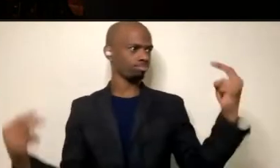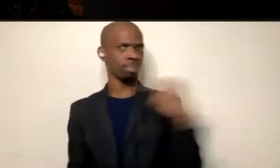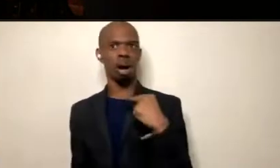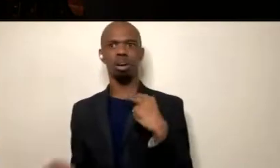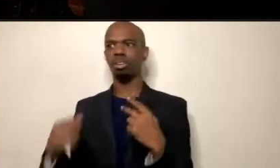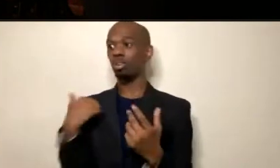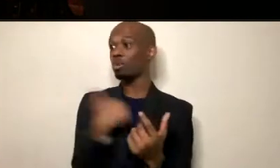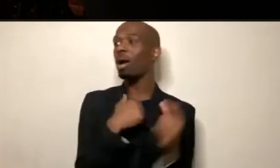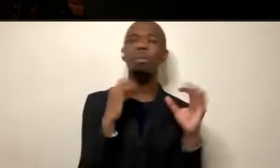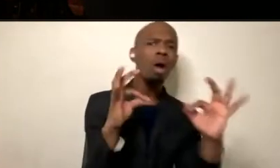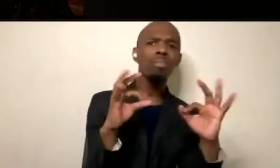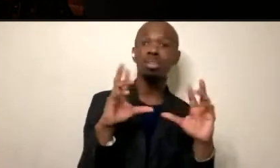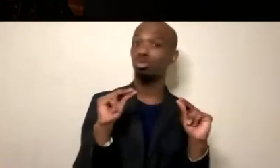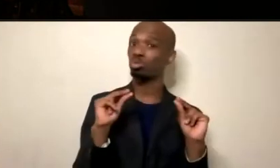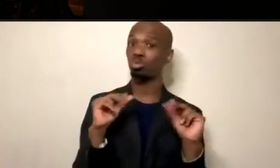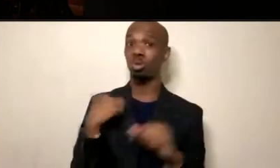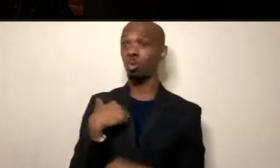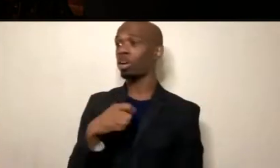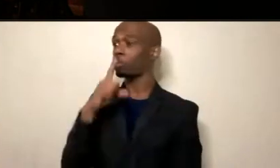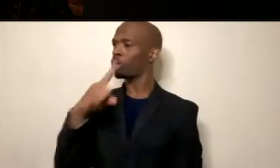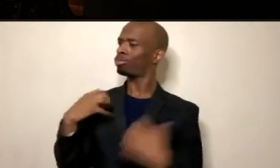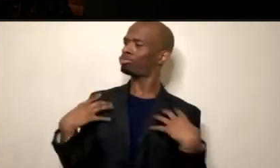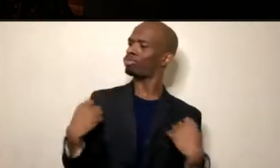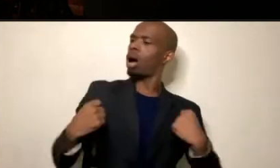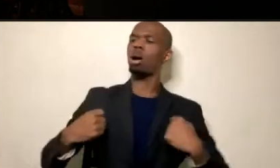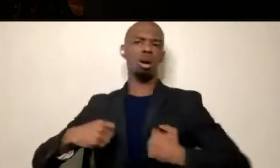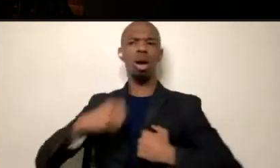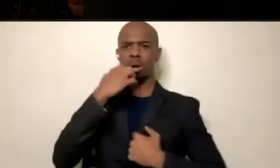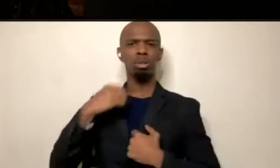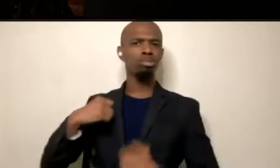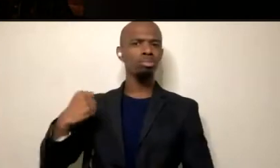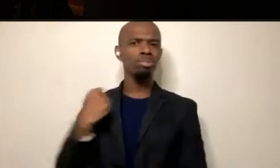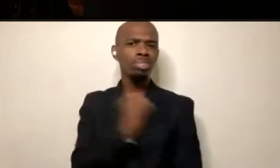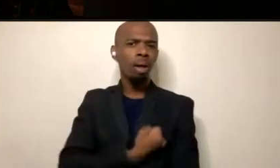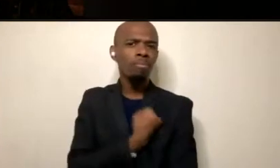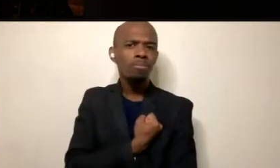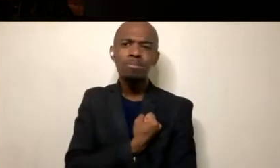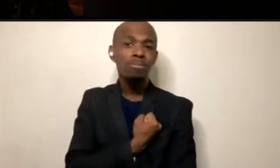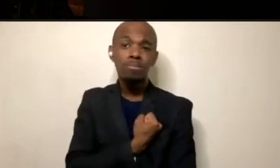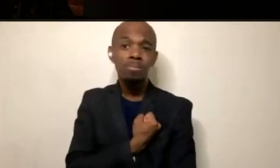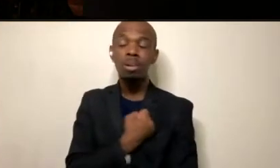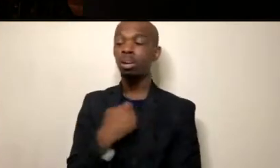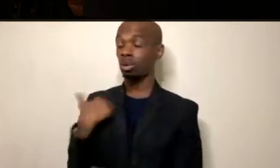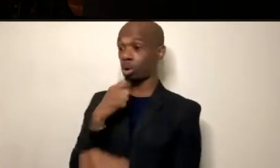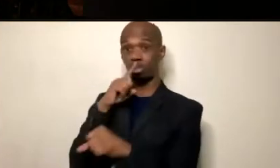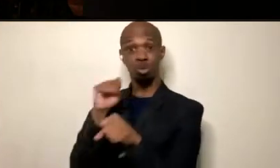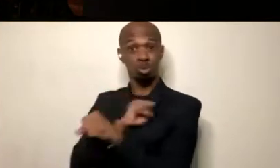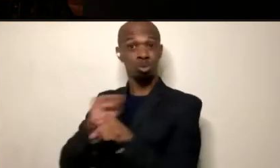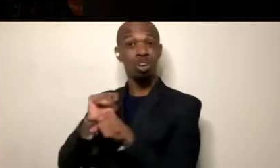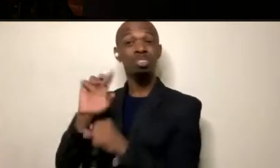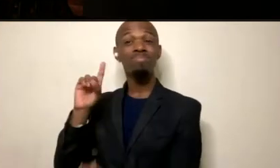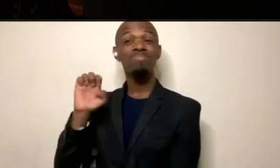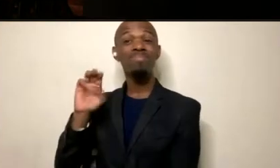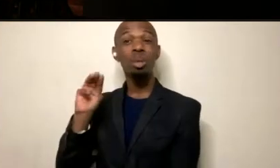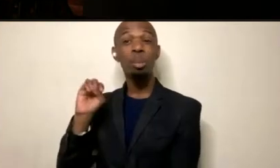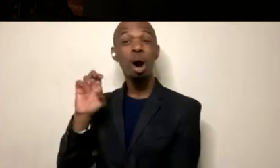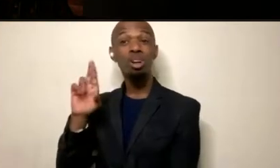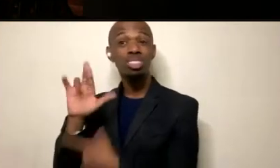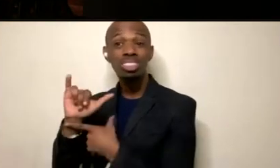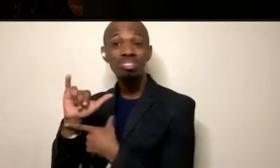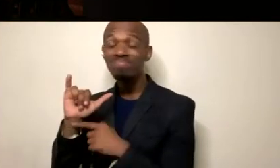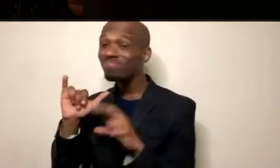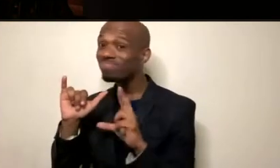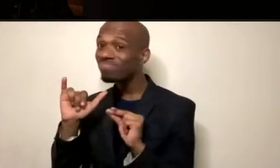this republic that we think we are, and it was really shattering for me. But Hamilton,